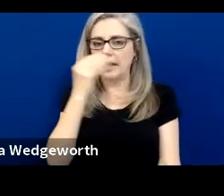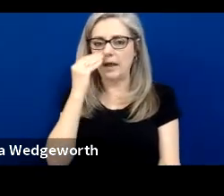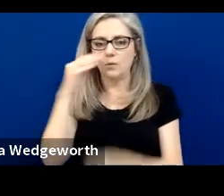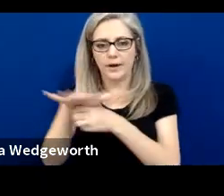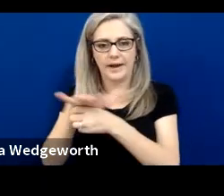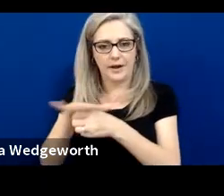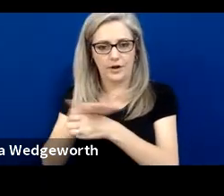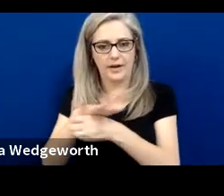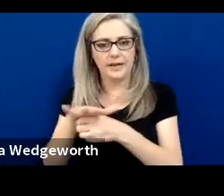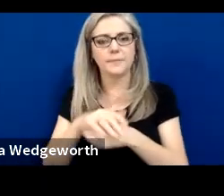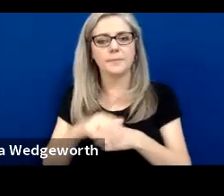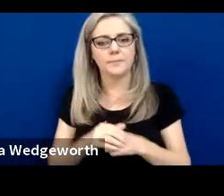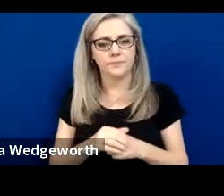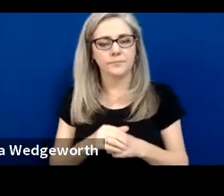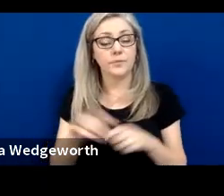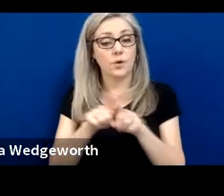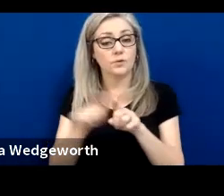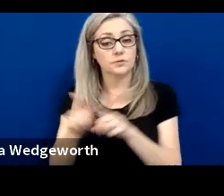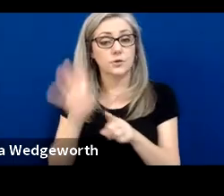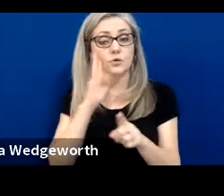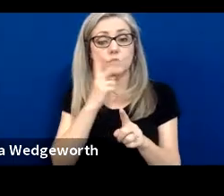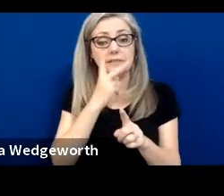this one is that